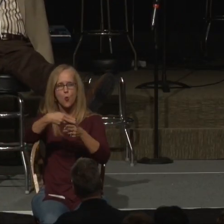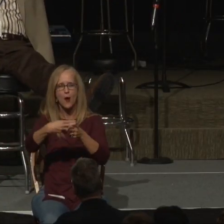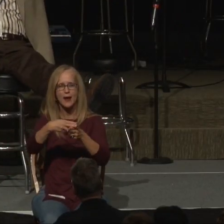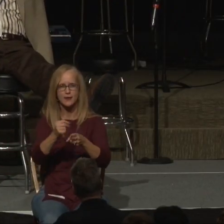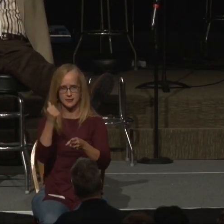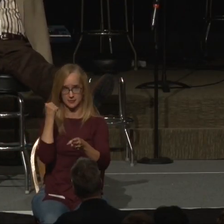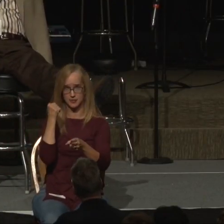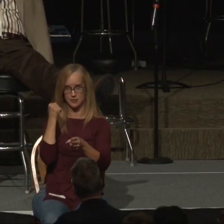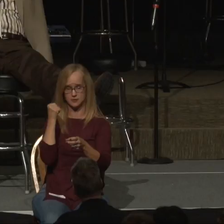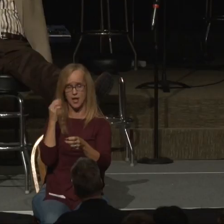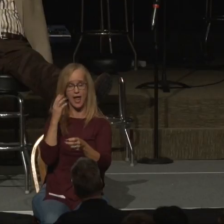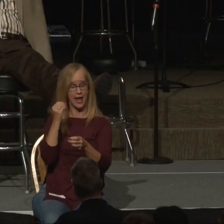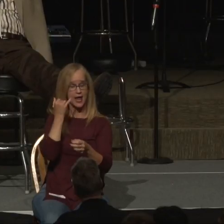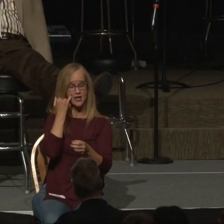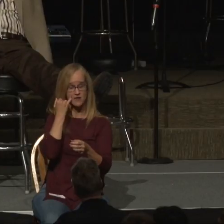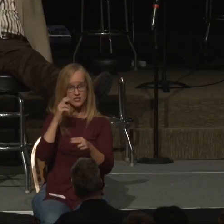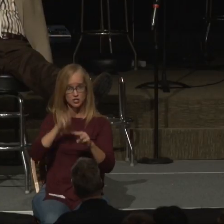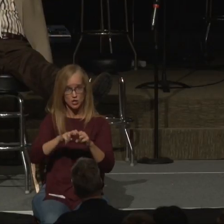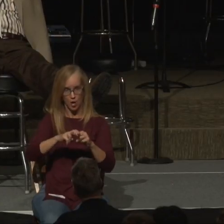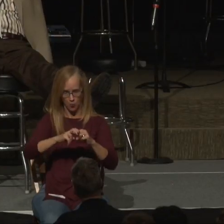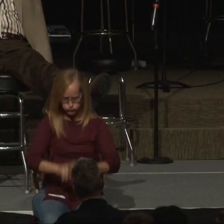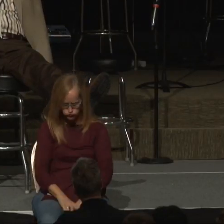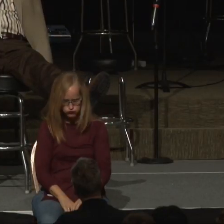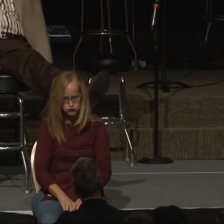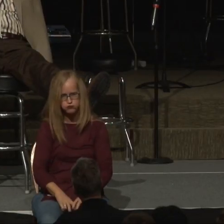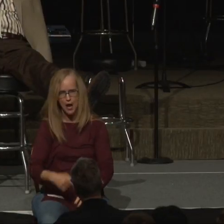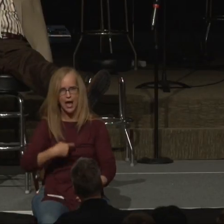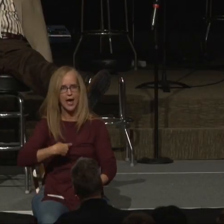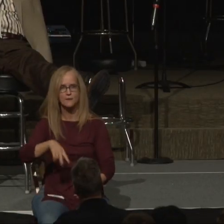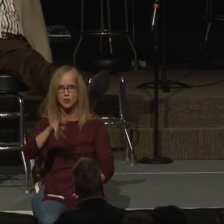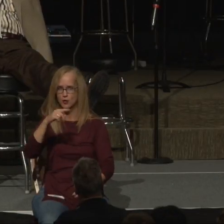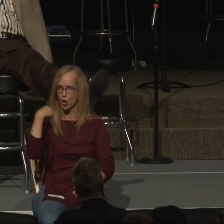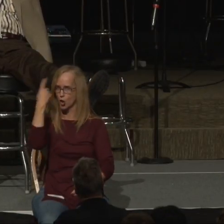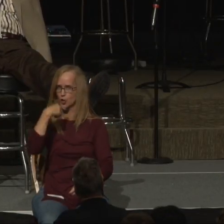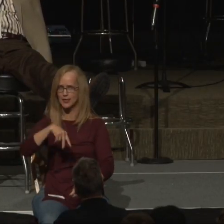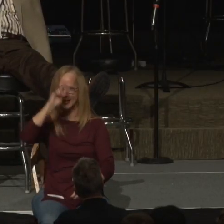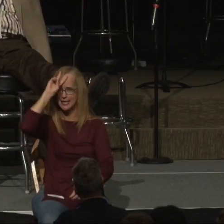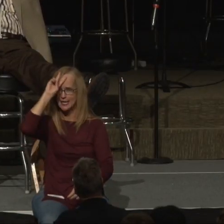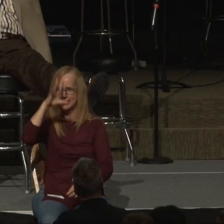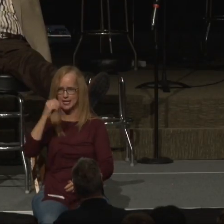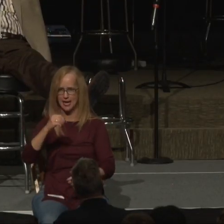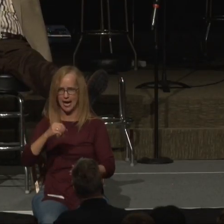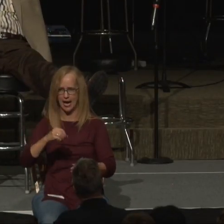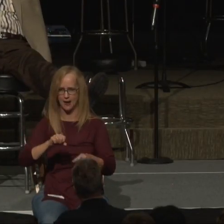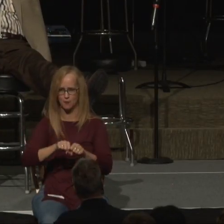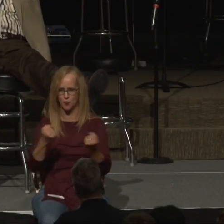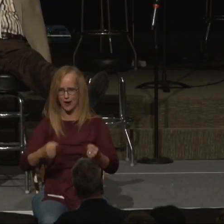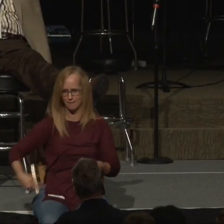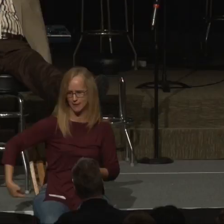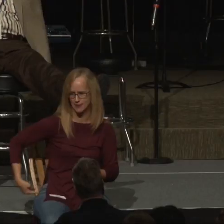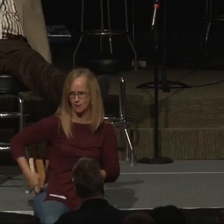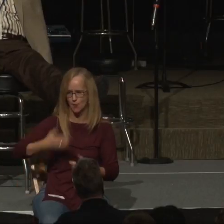weighted. And if this chair comes crashing down, I'm going to look like a real idiot and probably bust my tailbone bad.